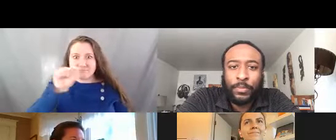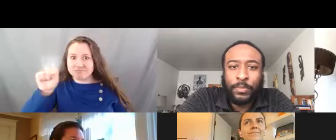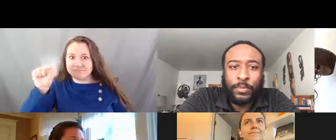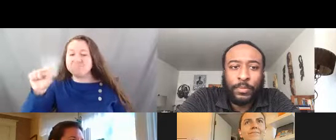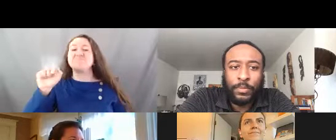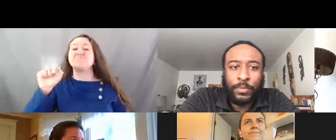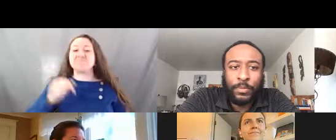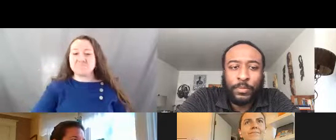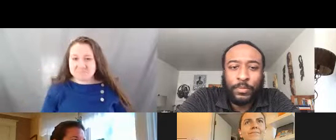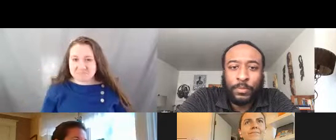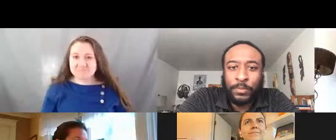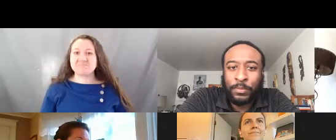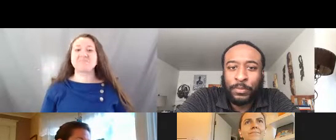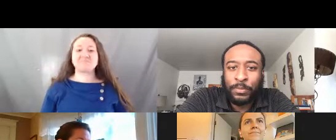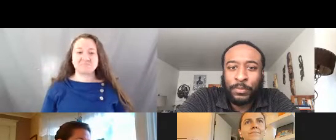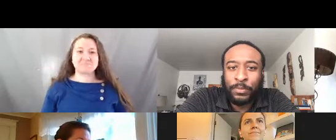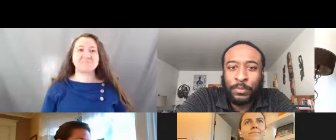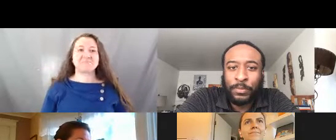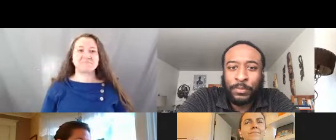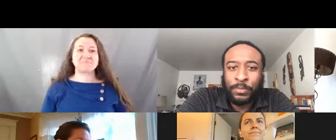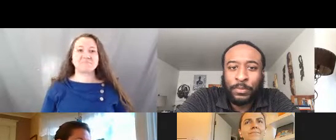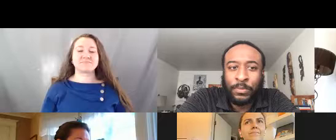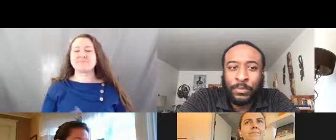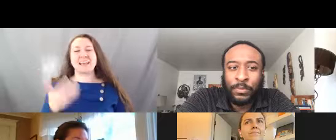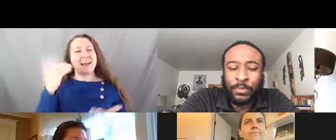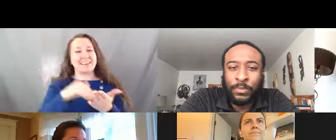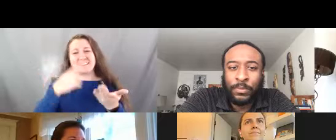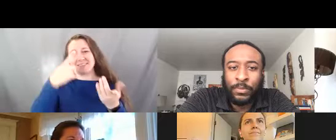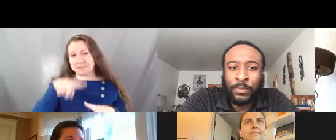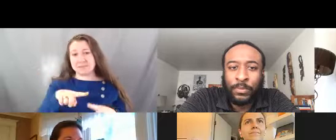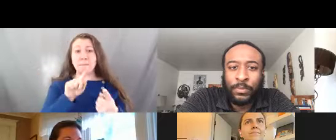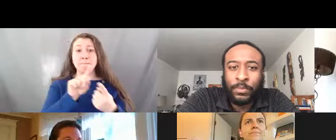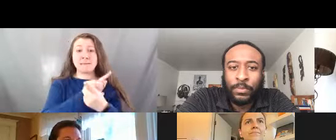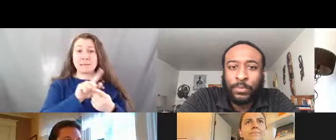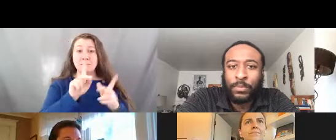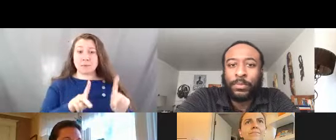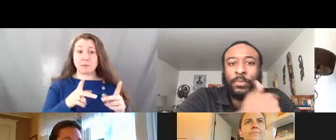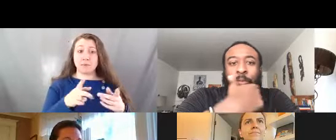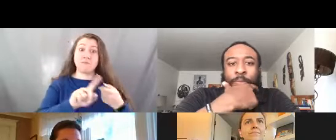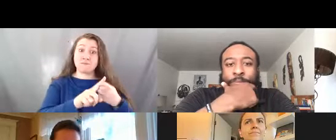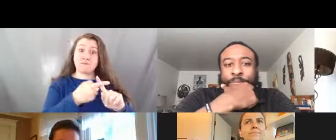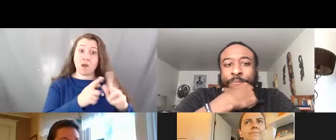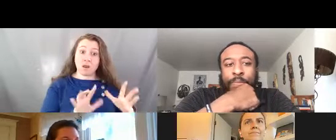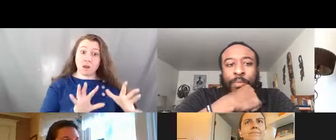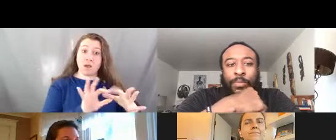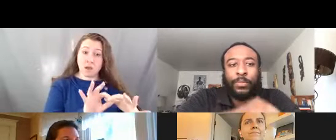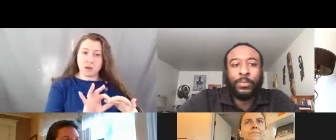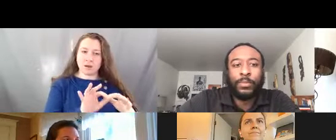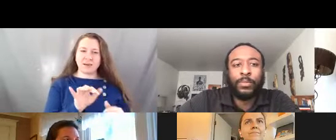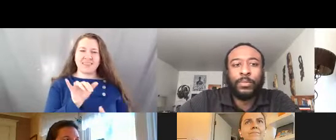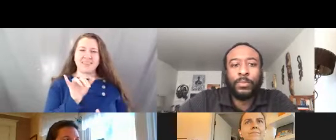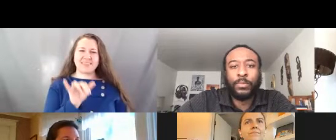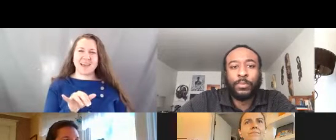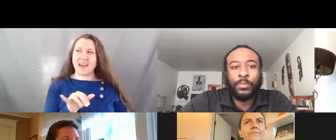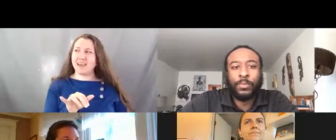And I would definitely agree that meeting people over here or making friends over here was a little more, I would say,